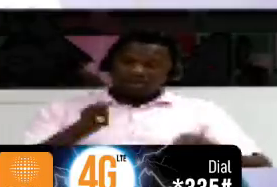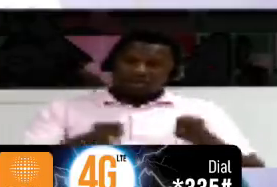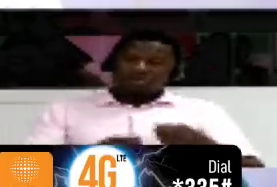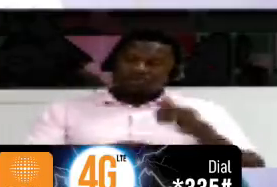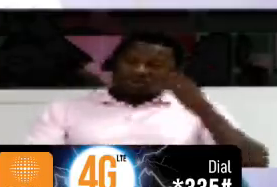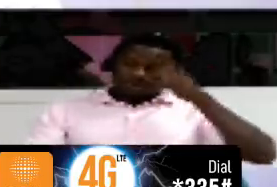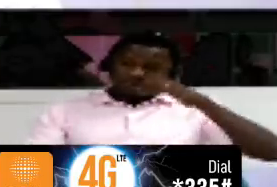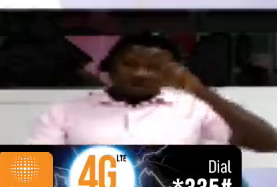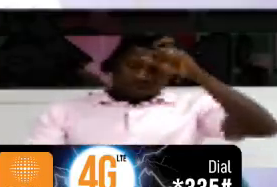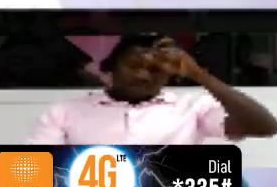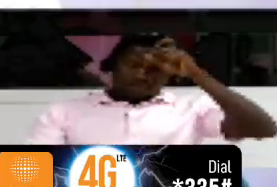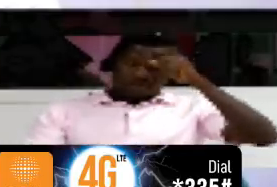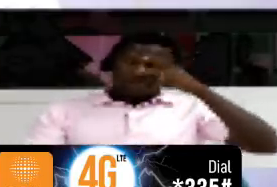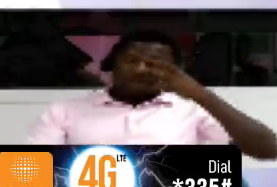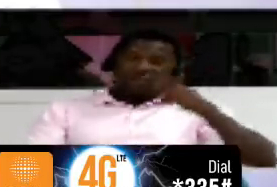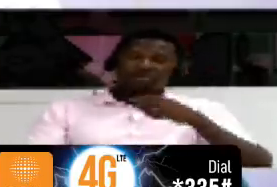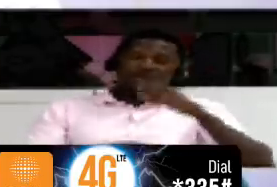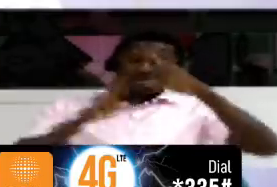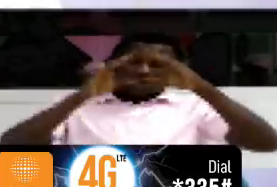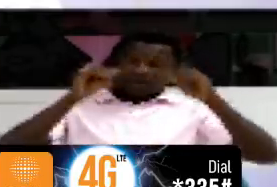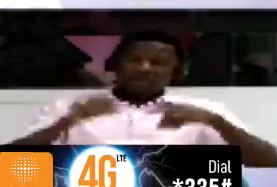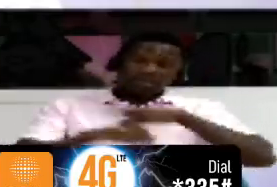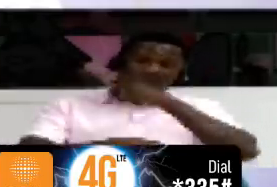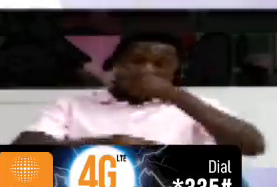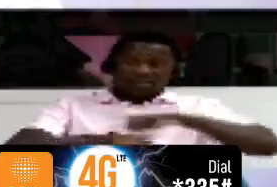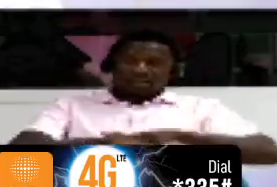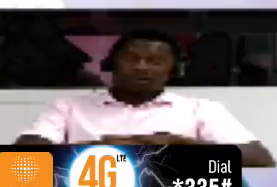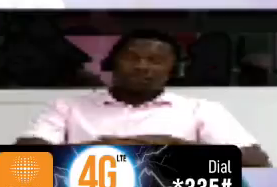Then that was Keba Sise.